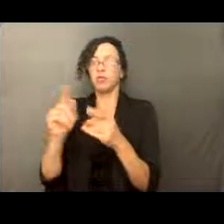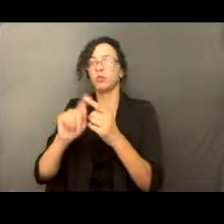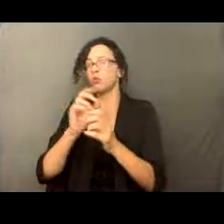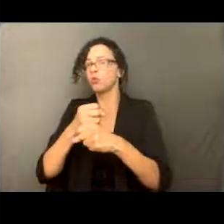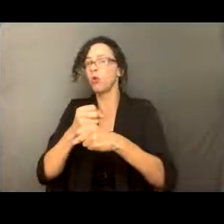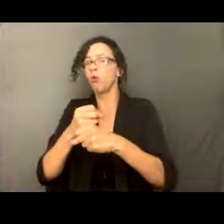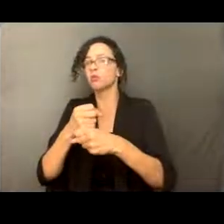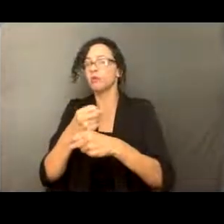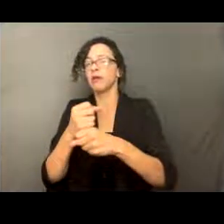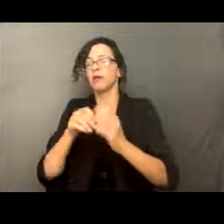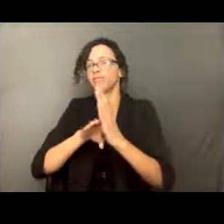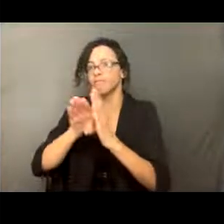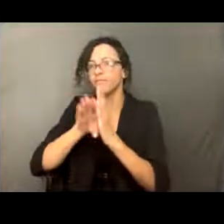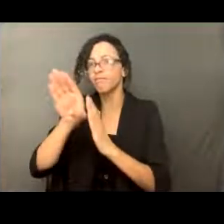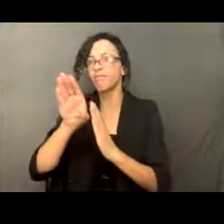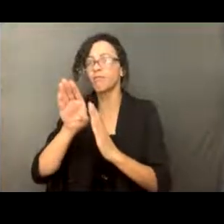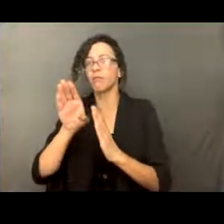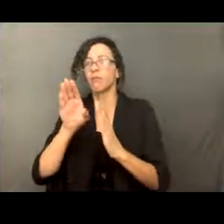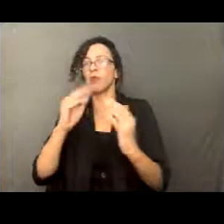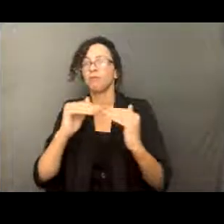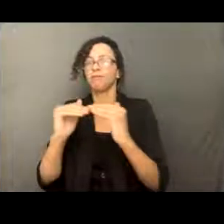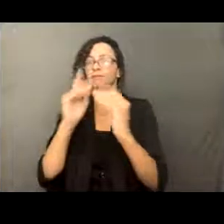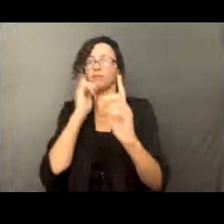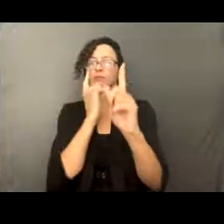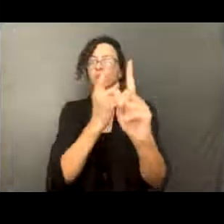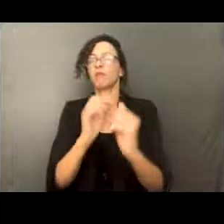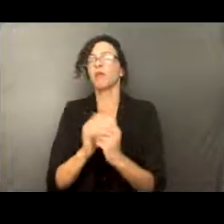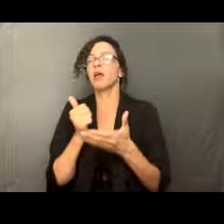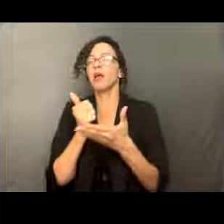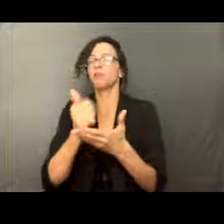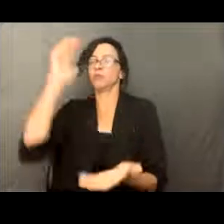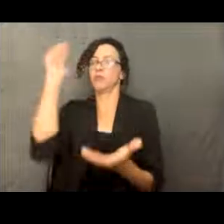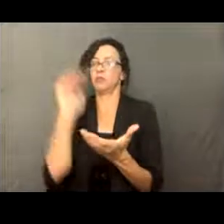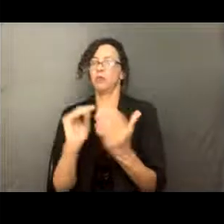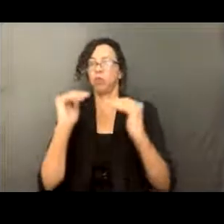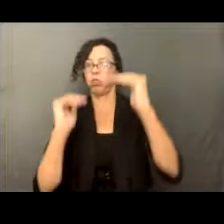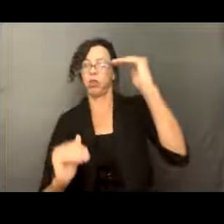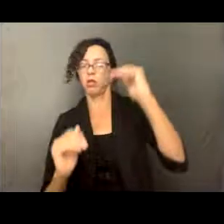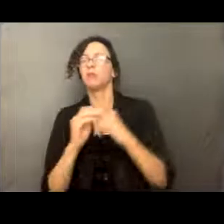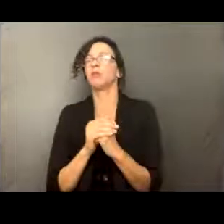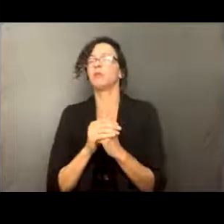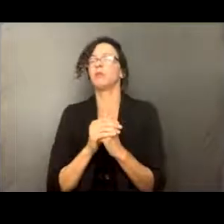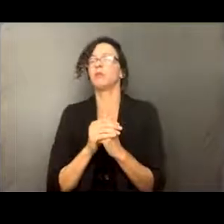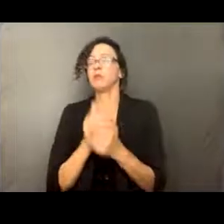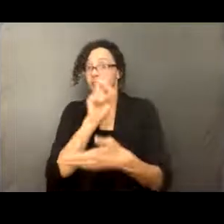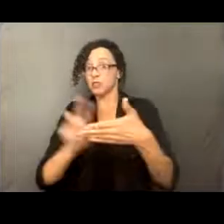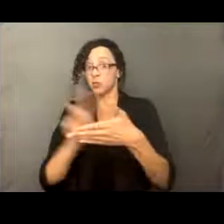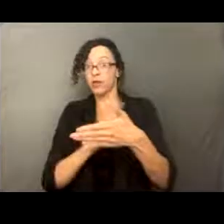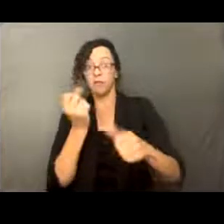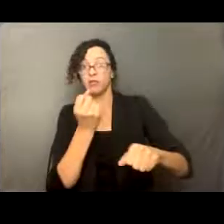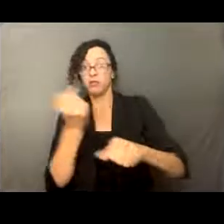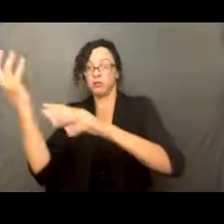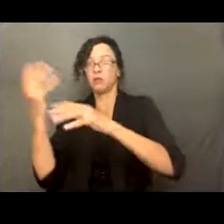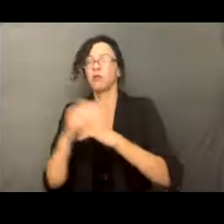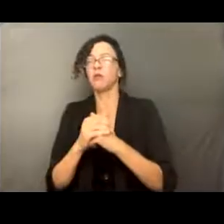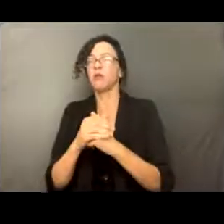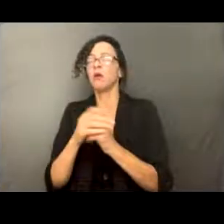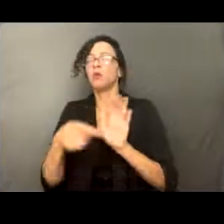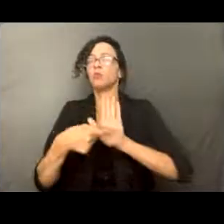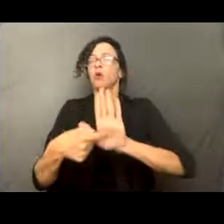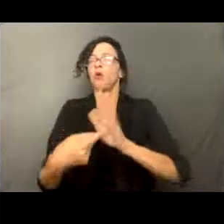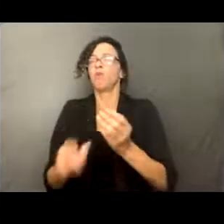These help us to advance equity, eliminate discrimination, and improve transparency and communication within Caltrans